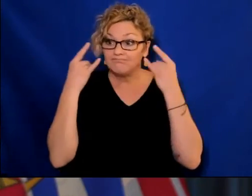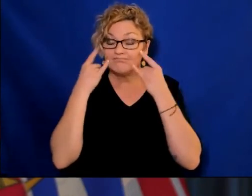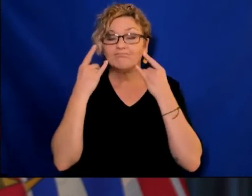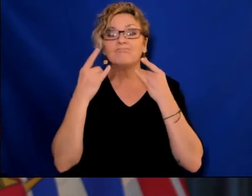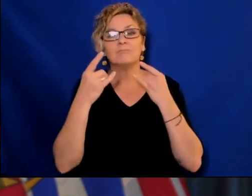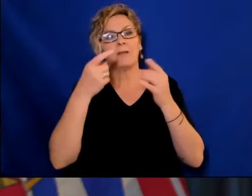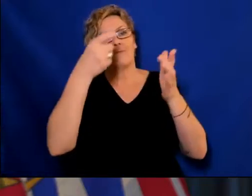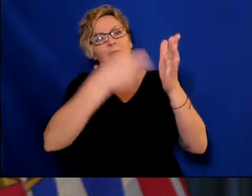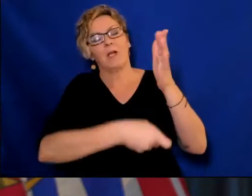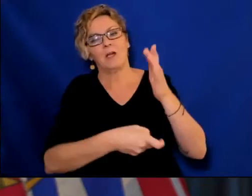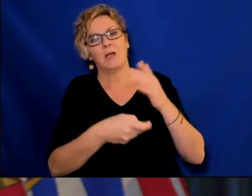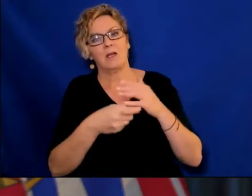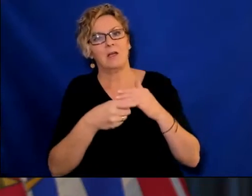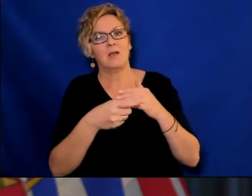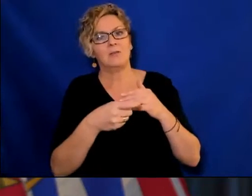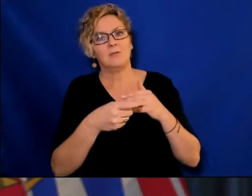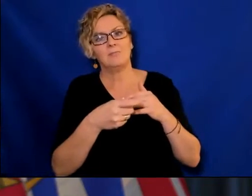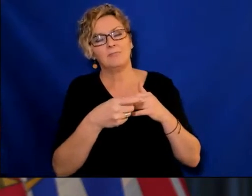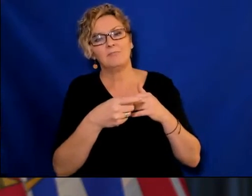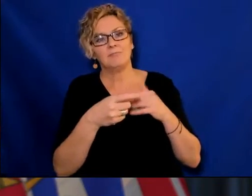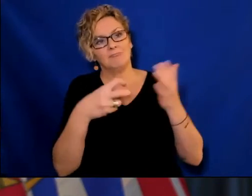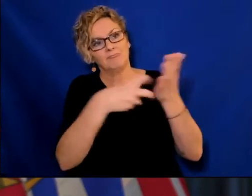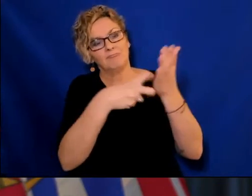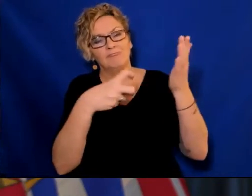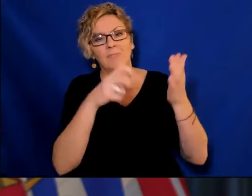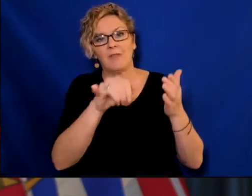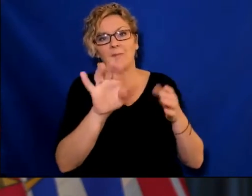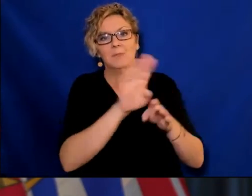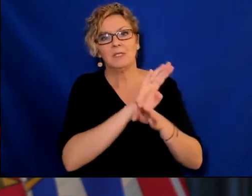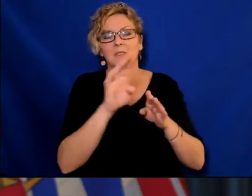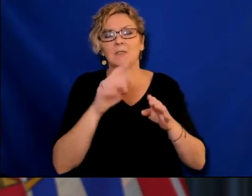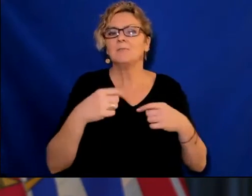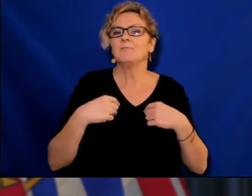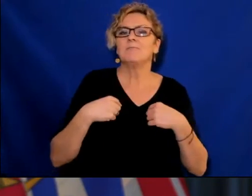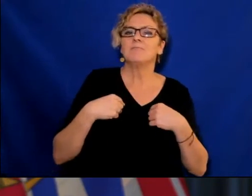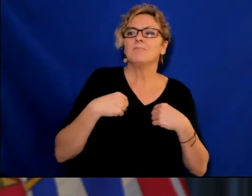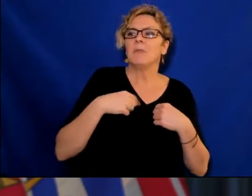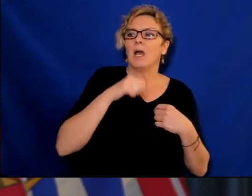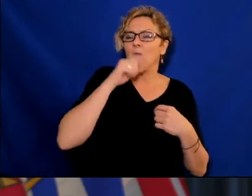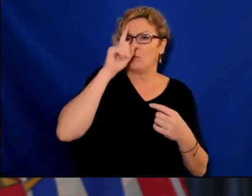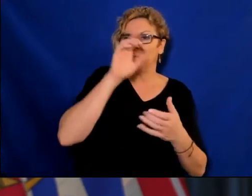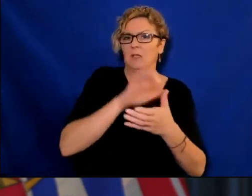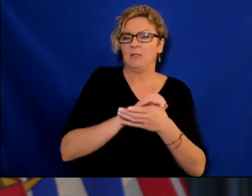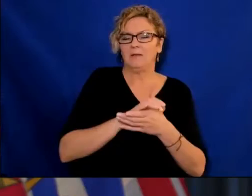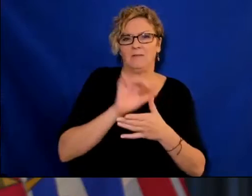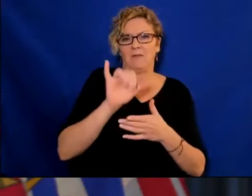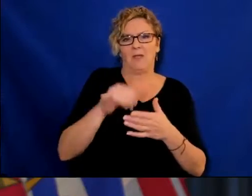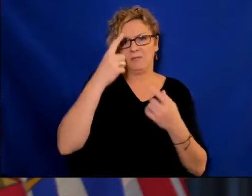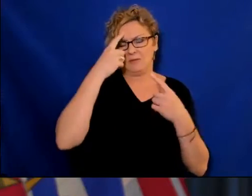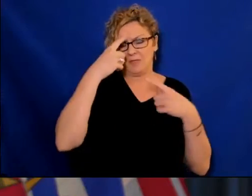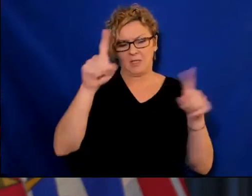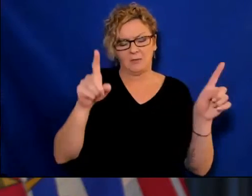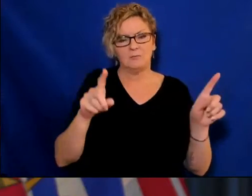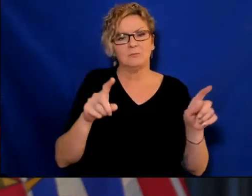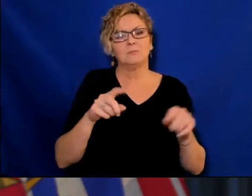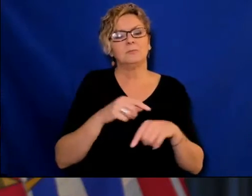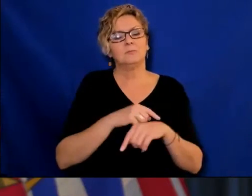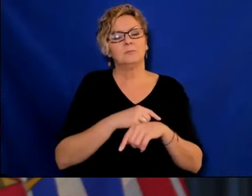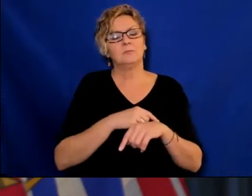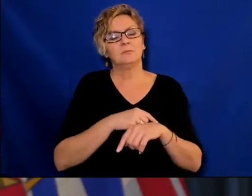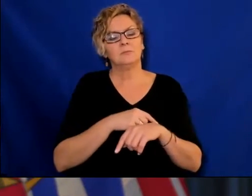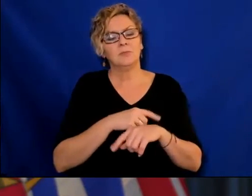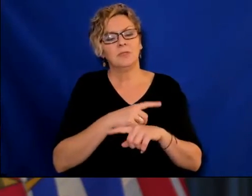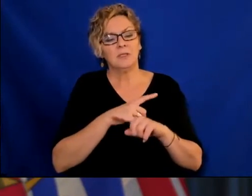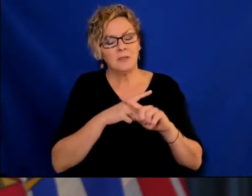transmission. Many of the settings that we are talking about are settings where people would not naturally wear a mask, like in your home or